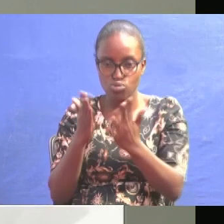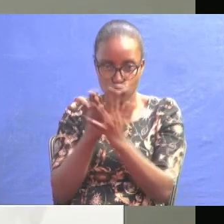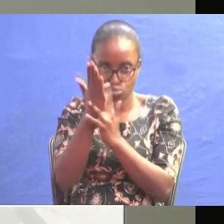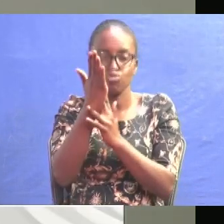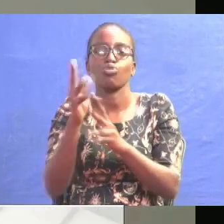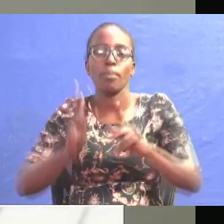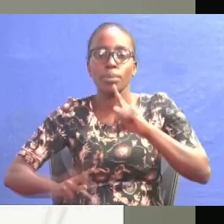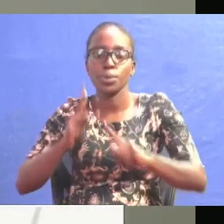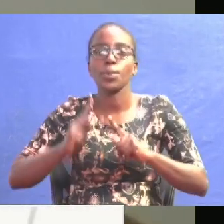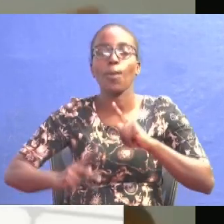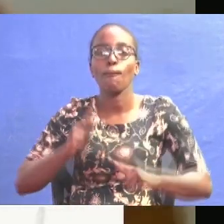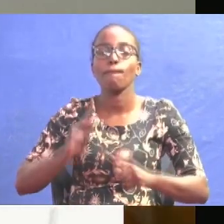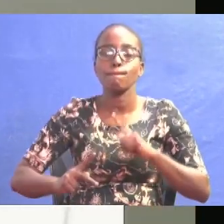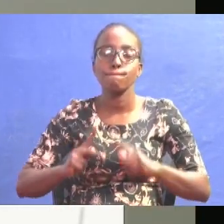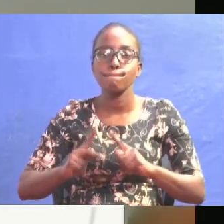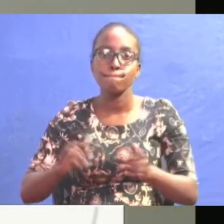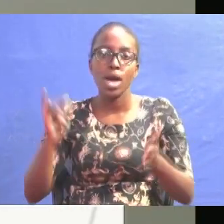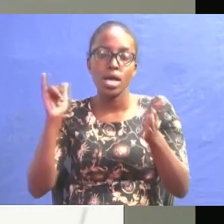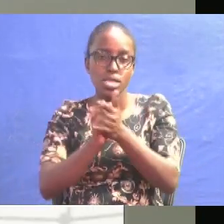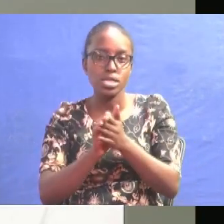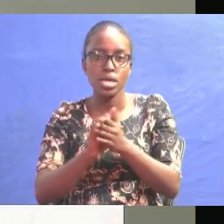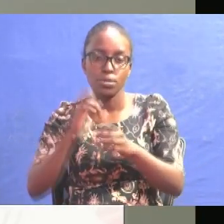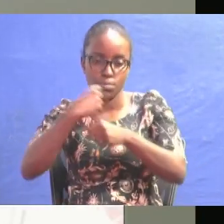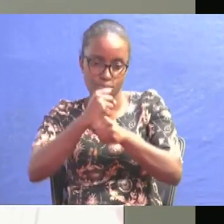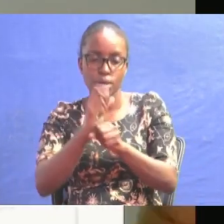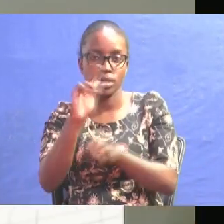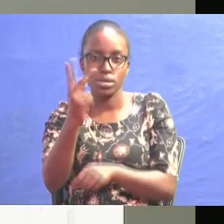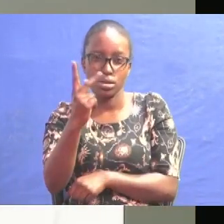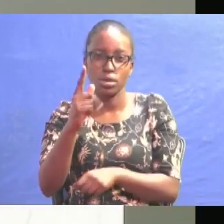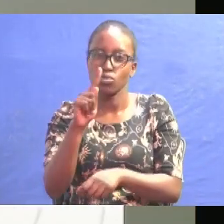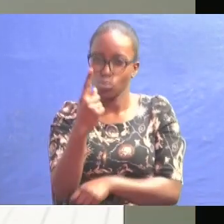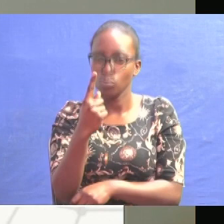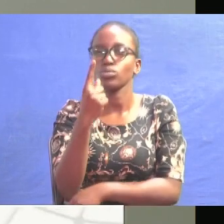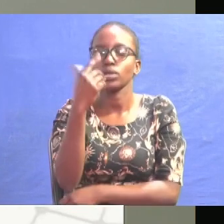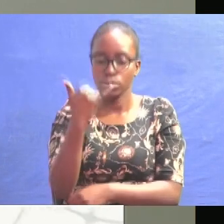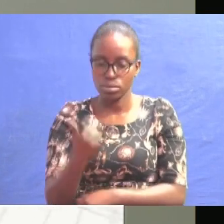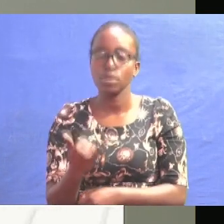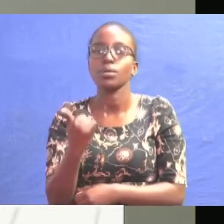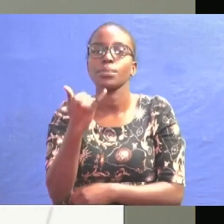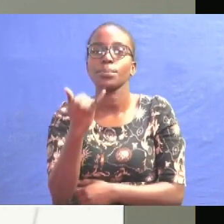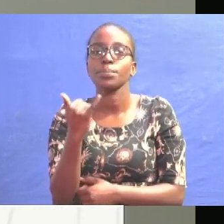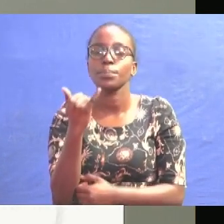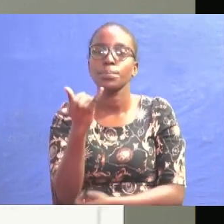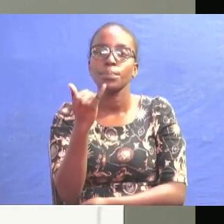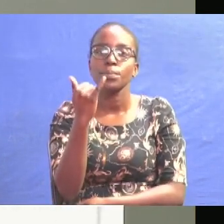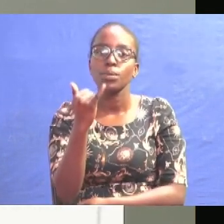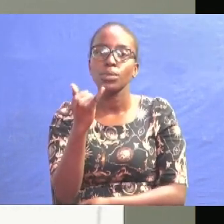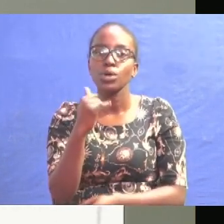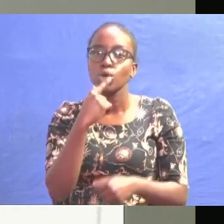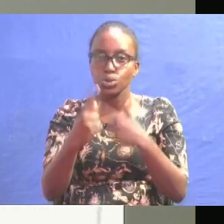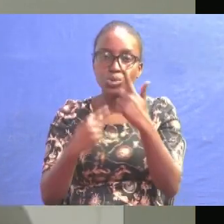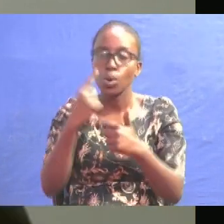find that make Kenyans angry, because now, why then? We're still talking of